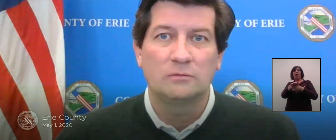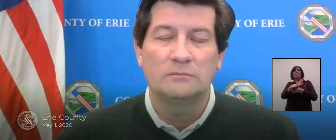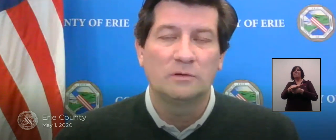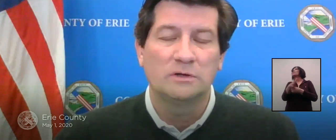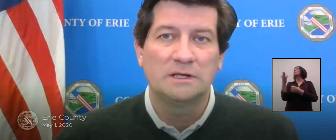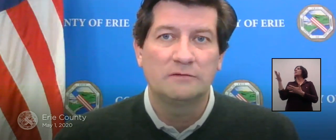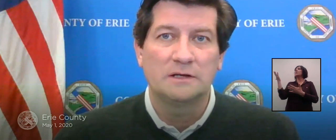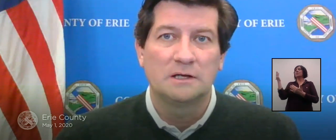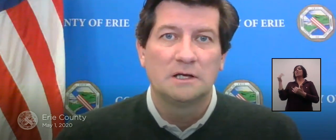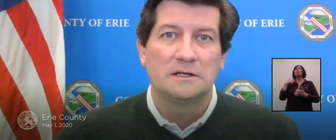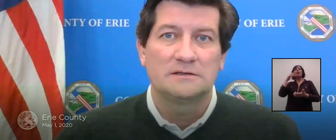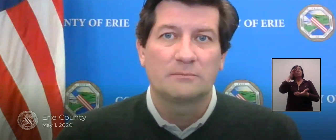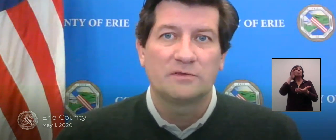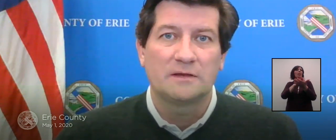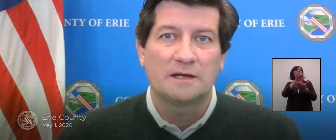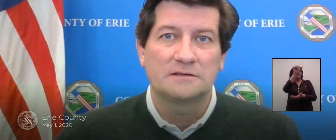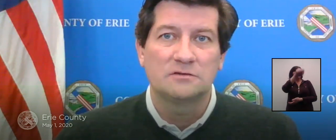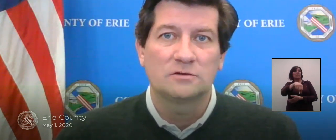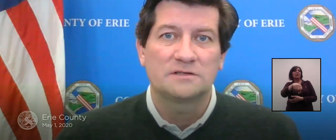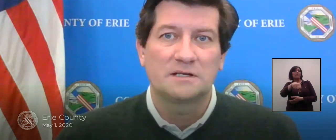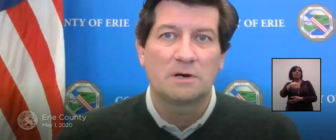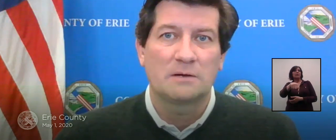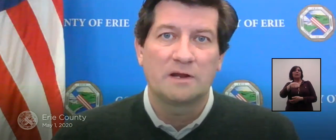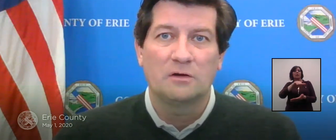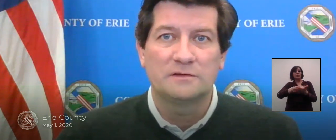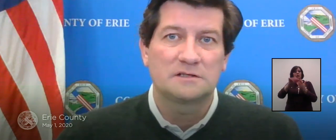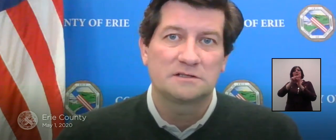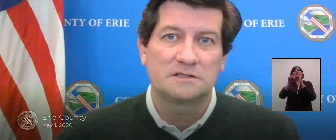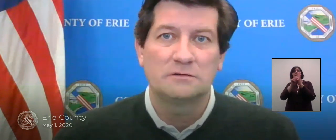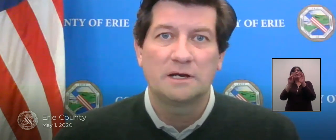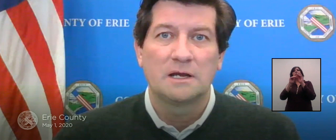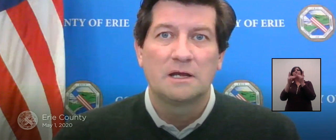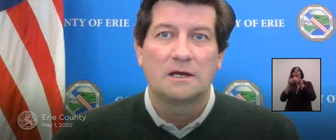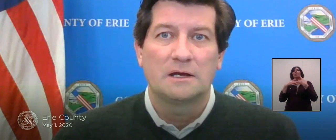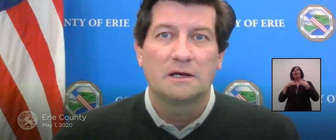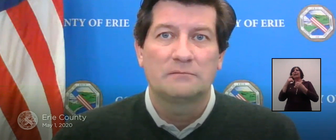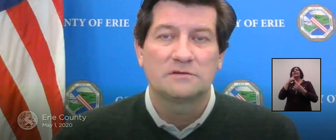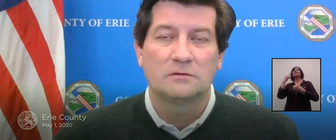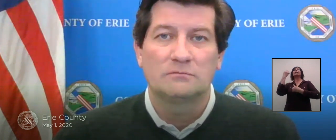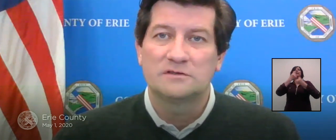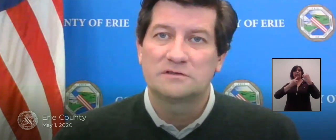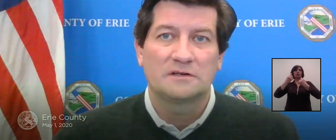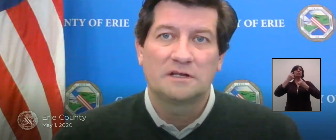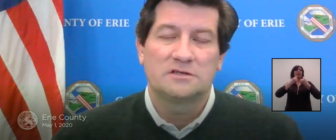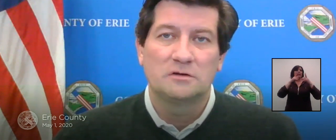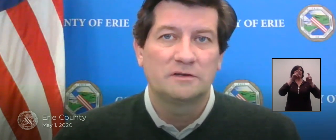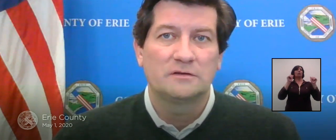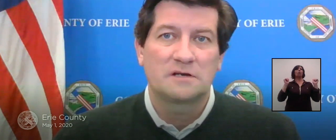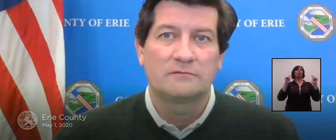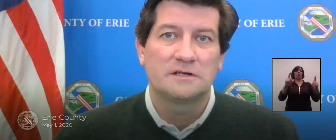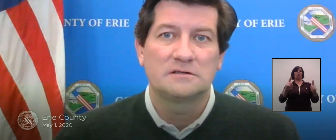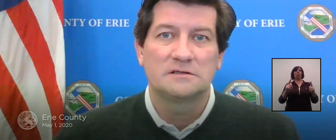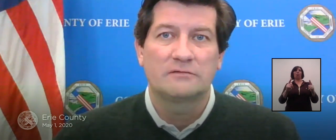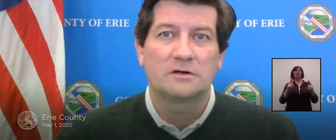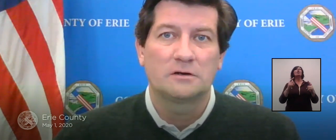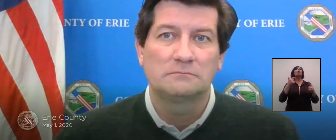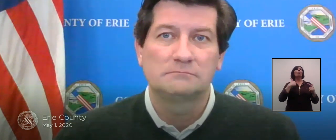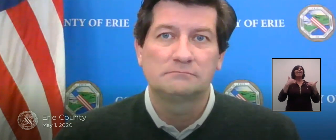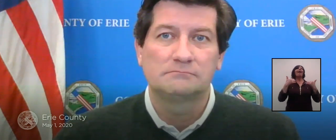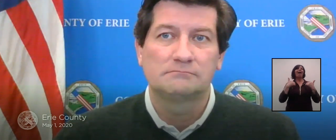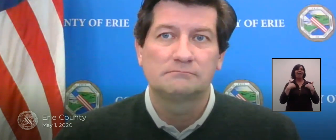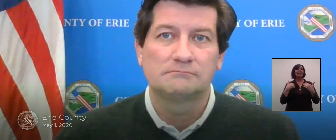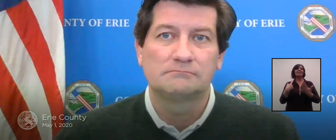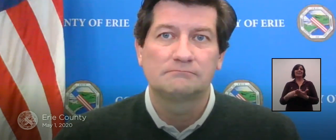why we believe it is something that the New York State Department of Health is considering. So just I'll let you know that those conversations have